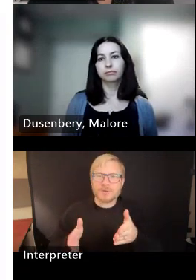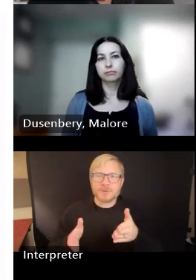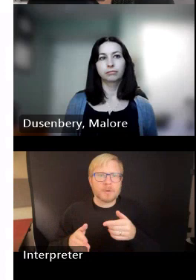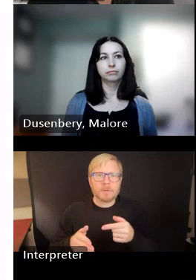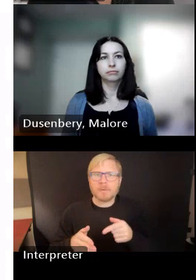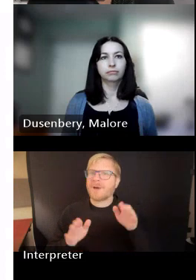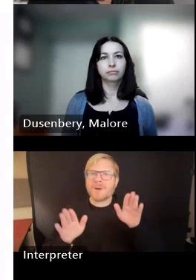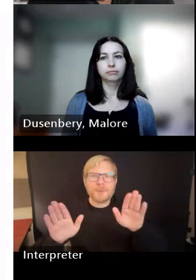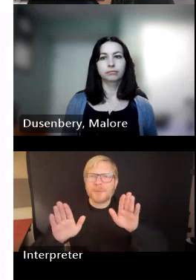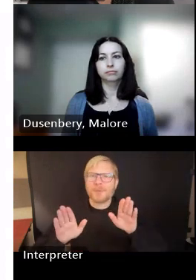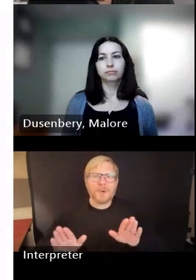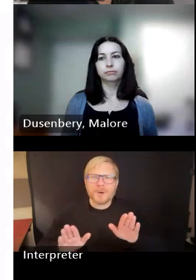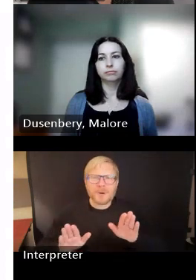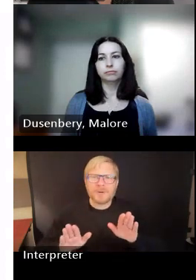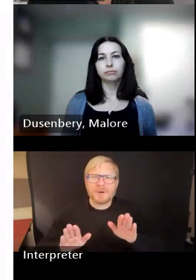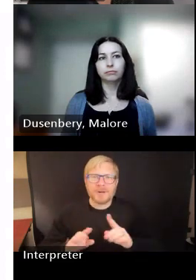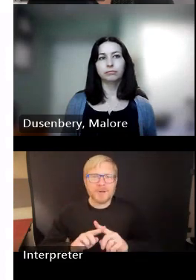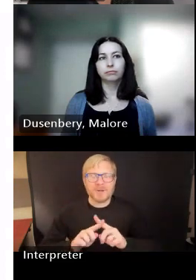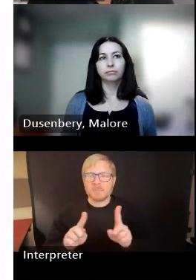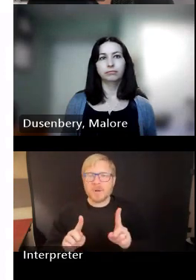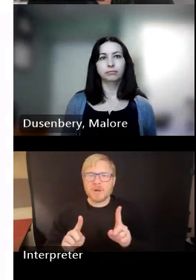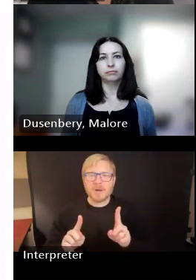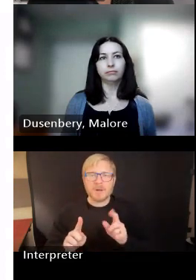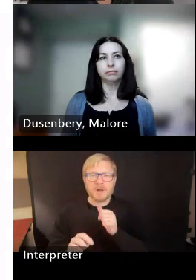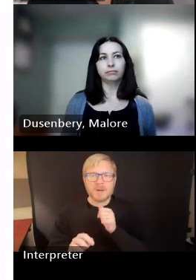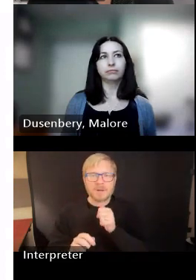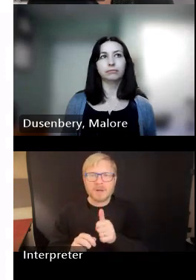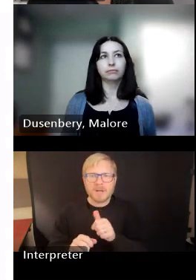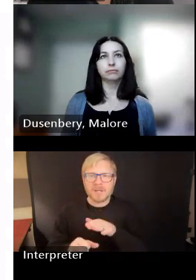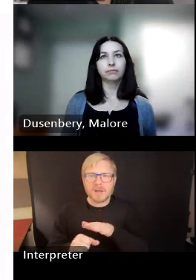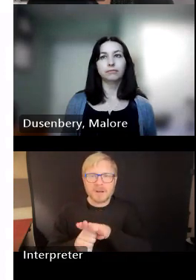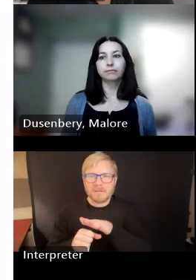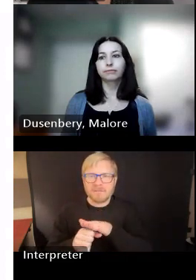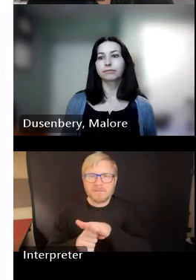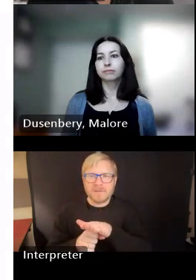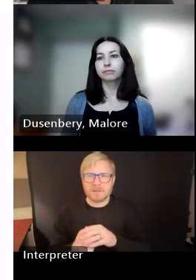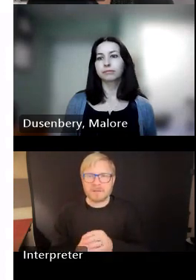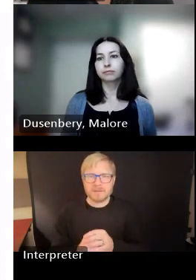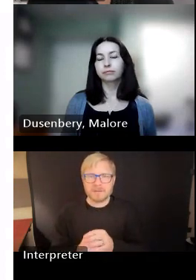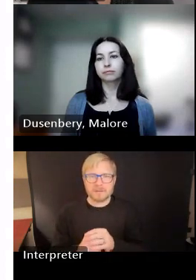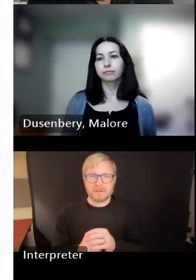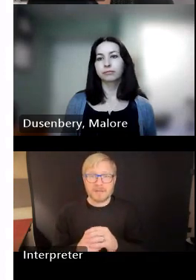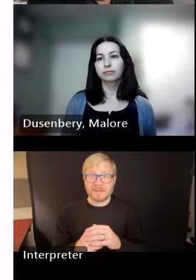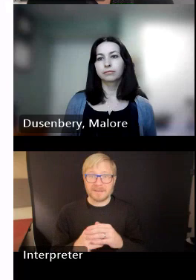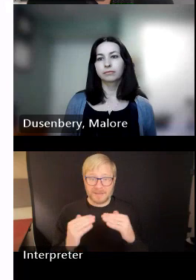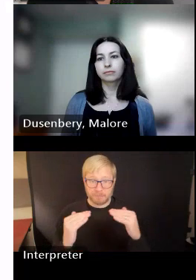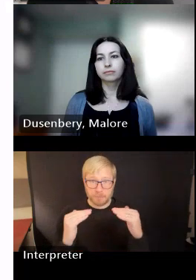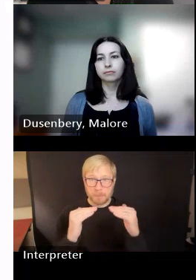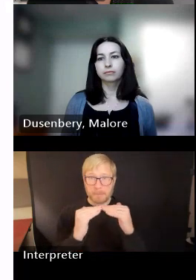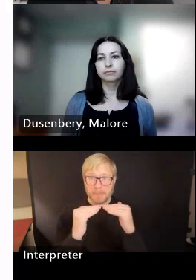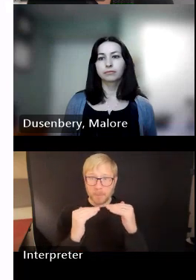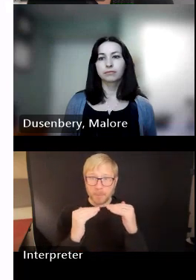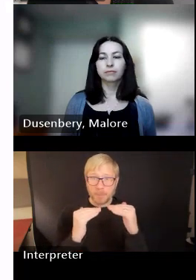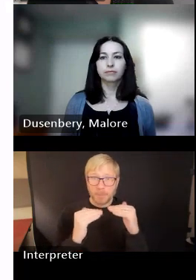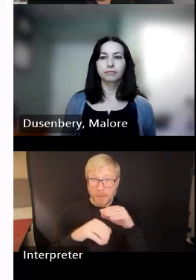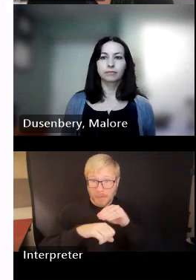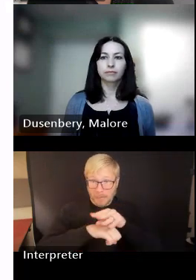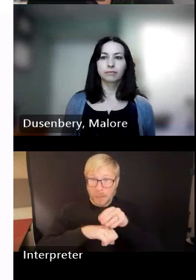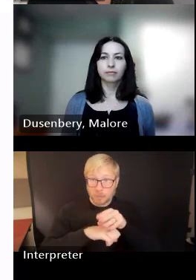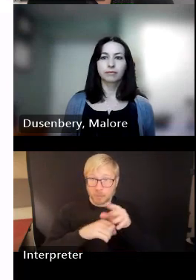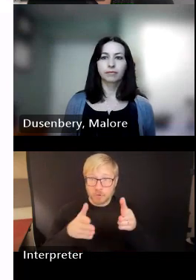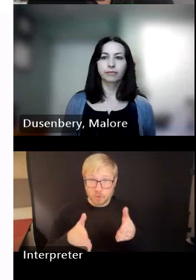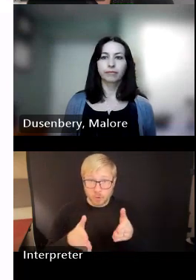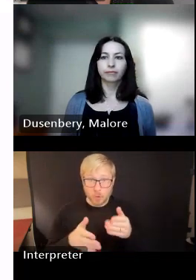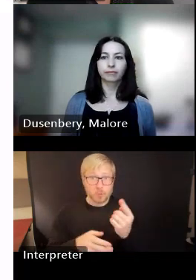background or their community, the peer counselor who can actually check in with them a lot is a